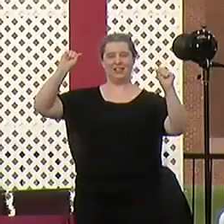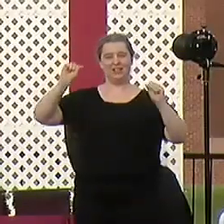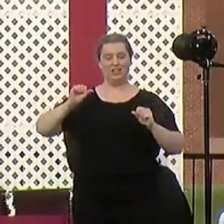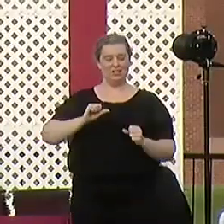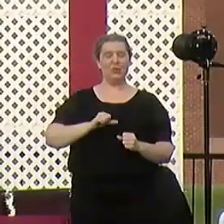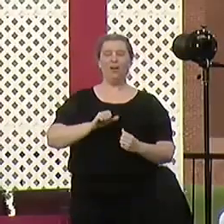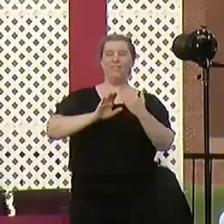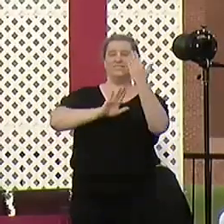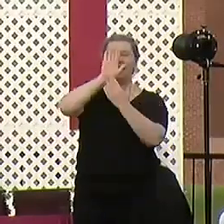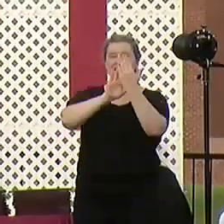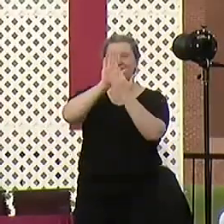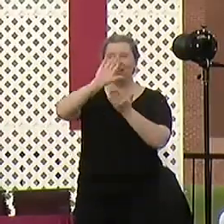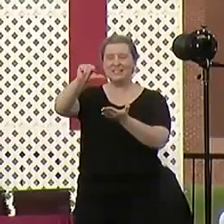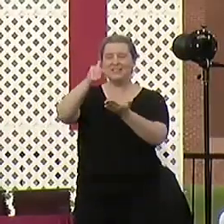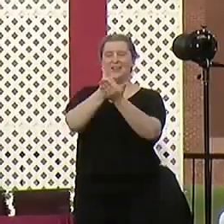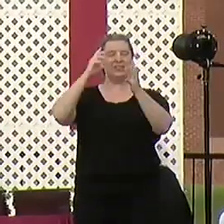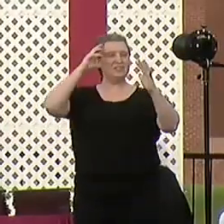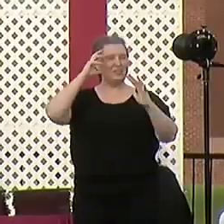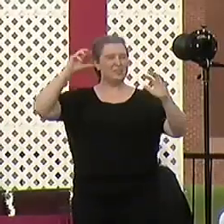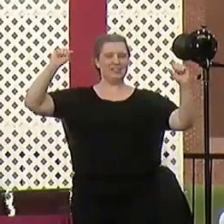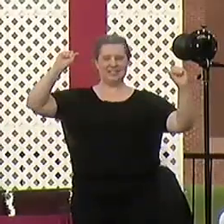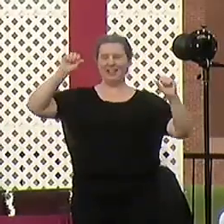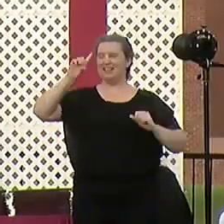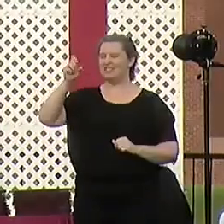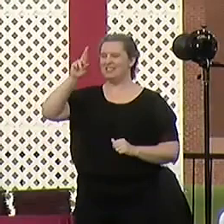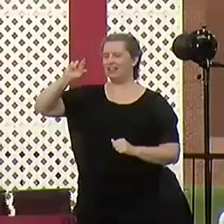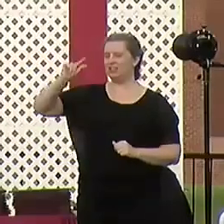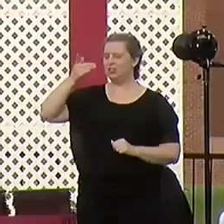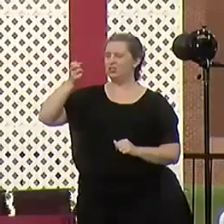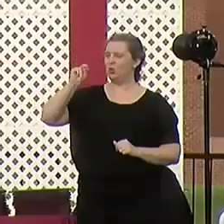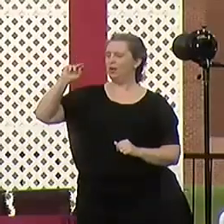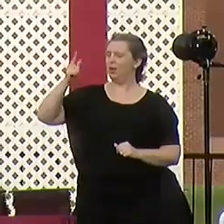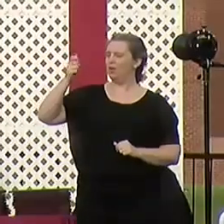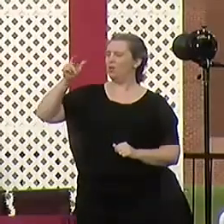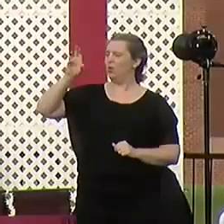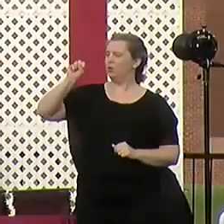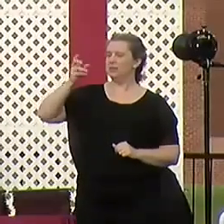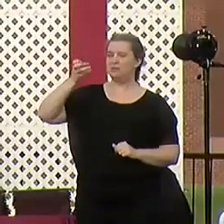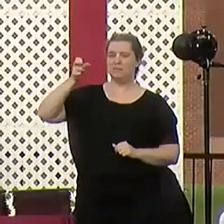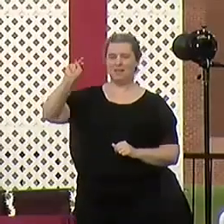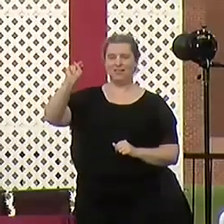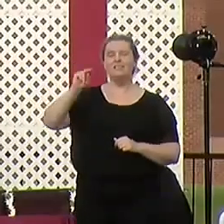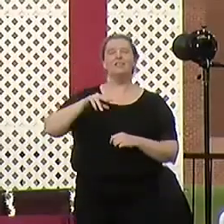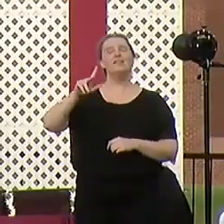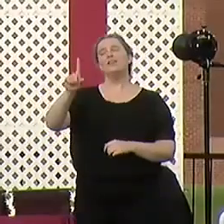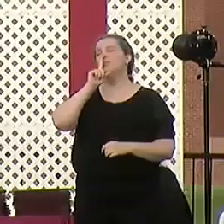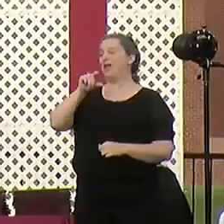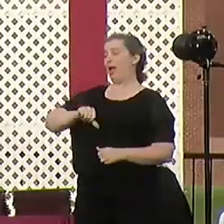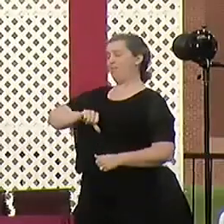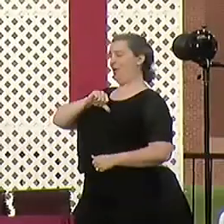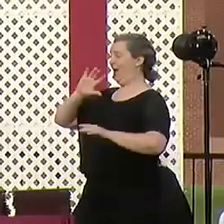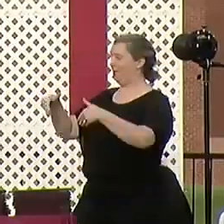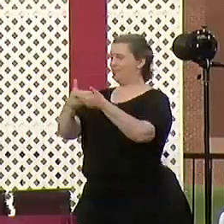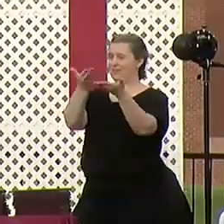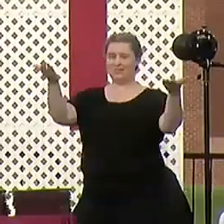in-person graduation, Granby Superintendent of Schools, Dr. Jordan Grossman. And Dr. Grossman, it is with deep pride that I present